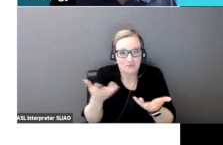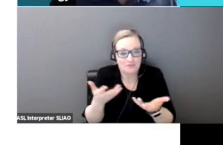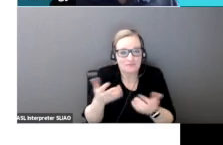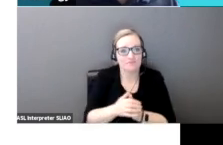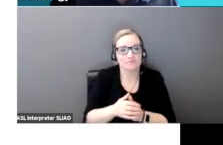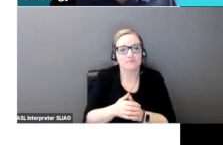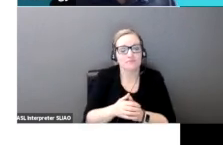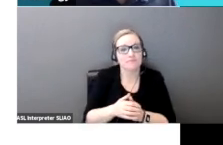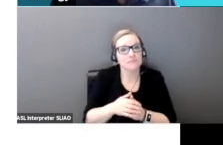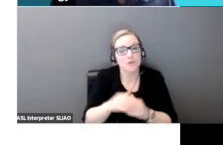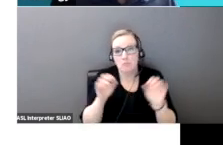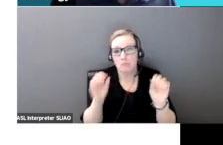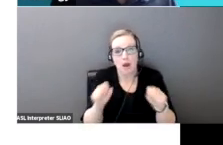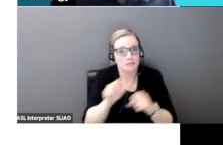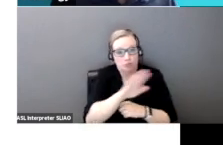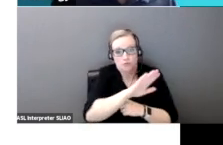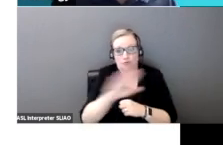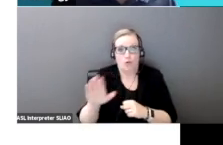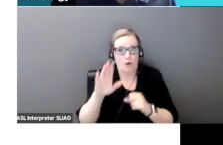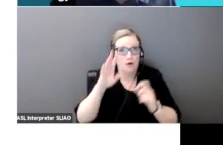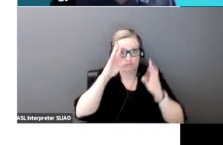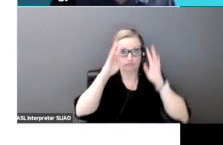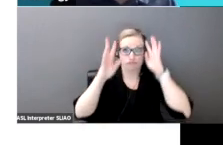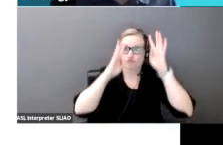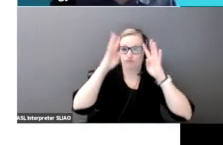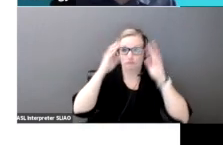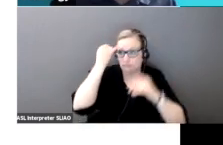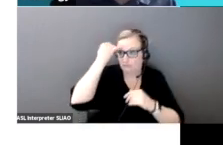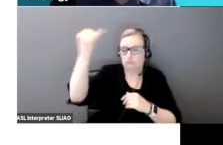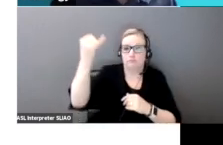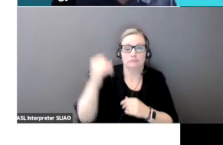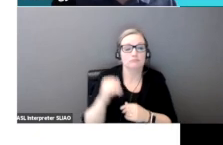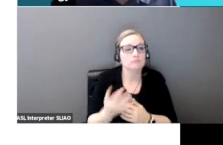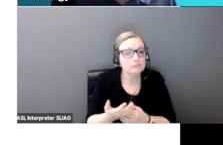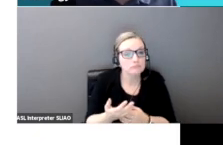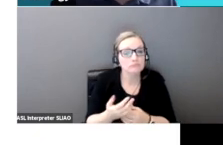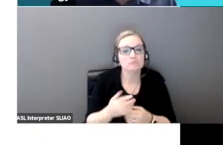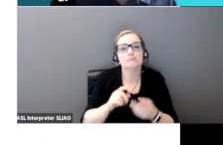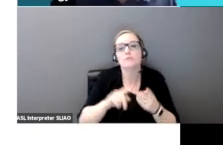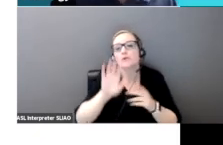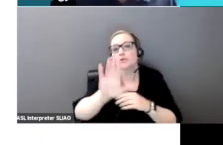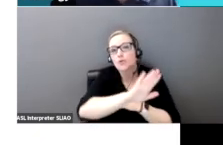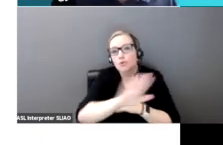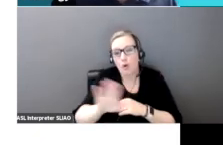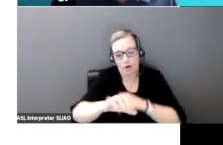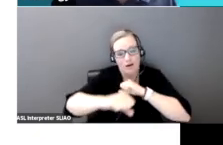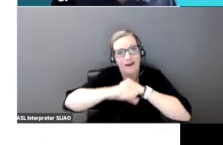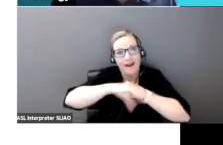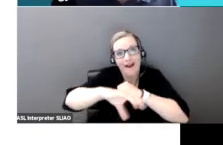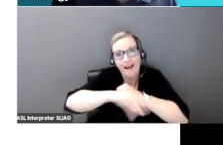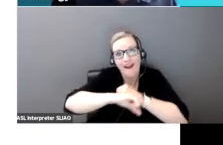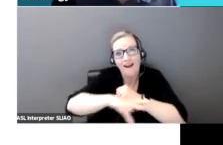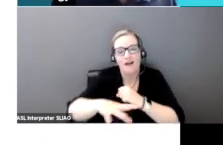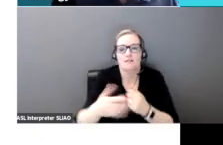market. So talking to your customers or potential customers, advertising, going to